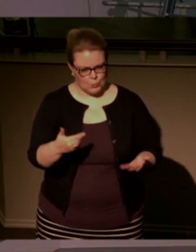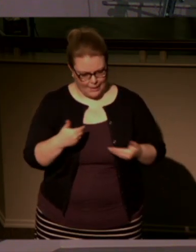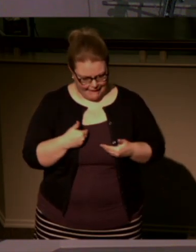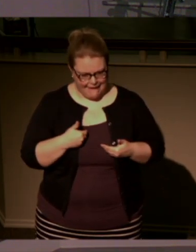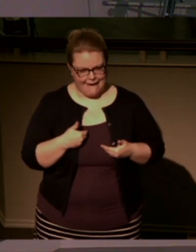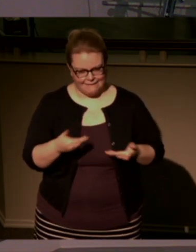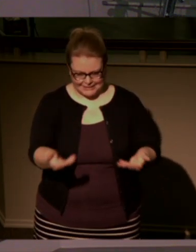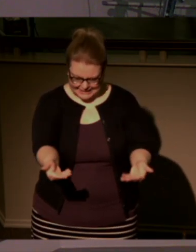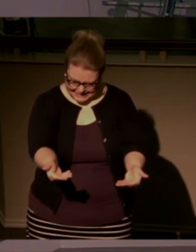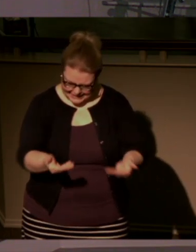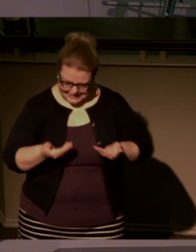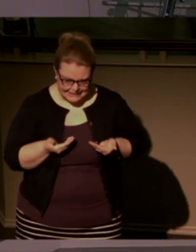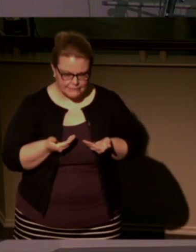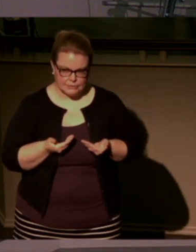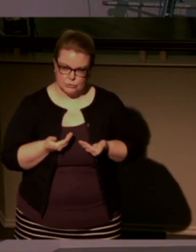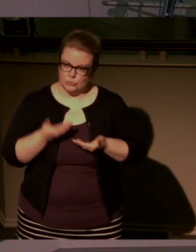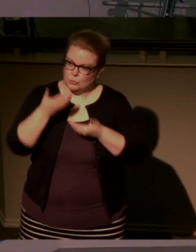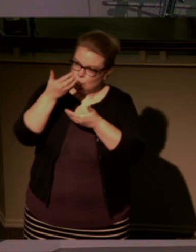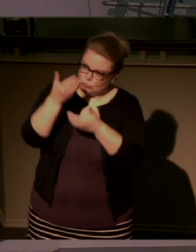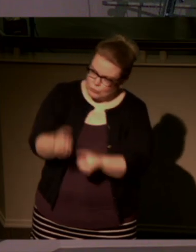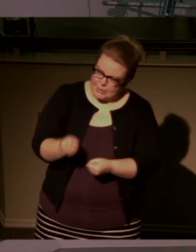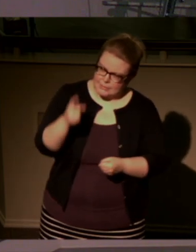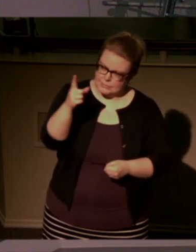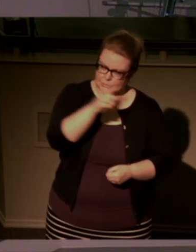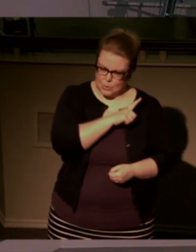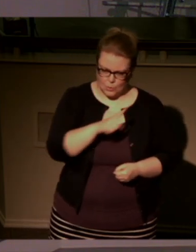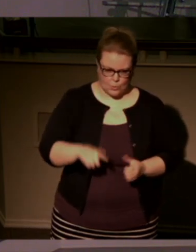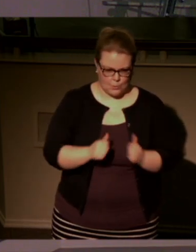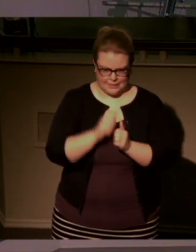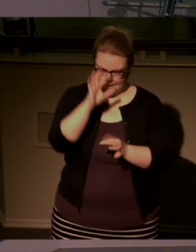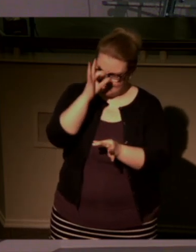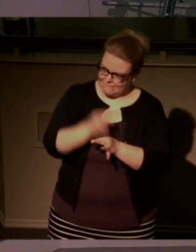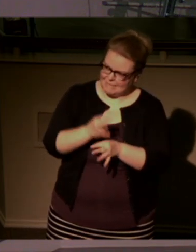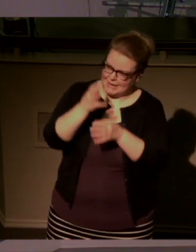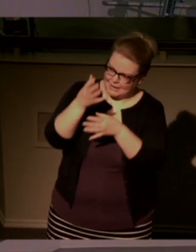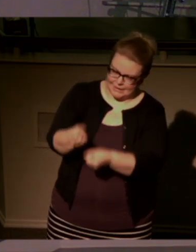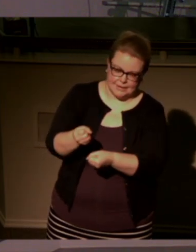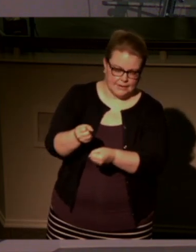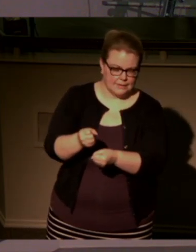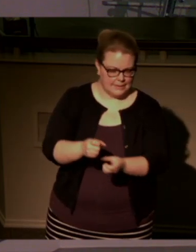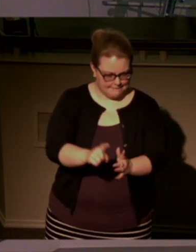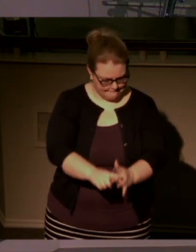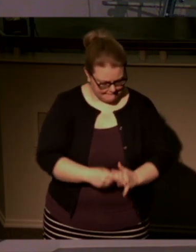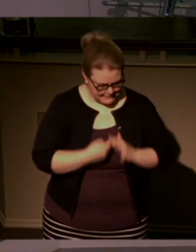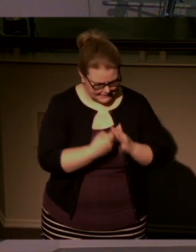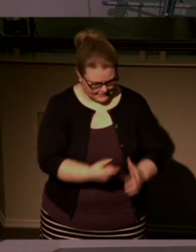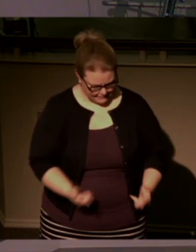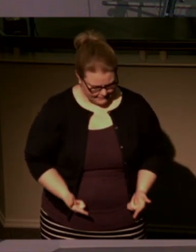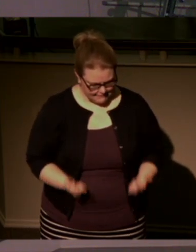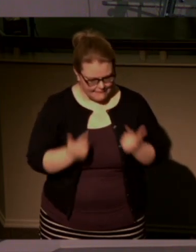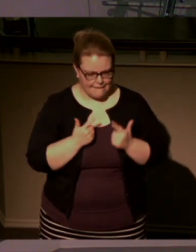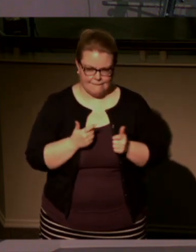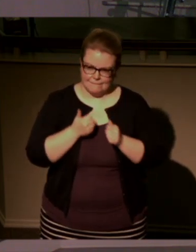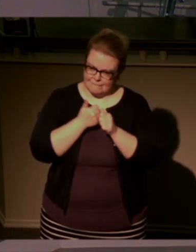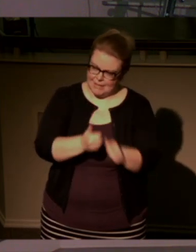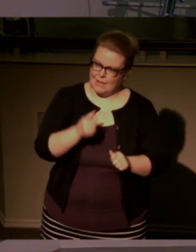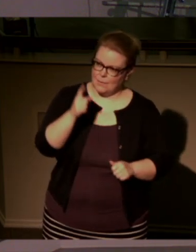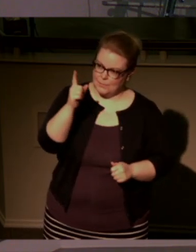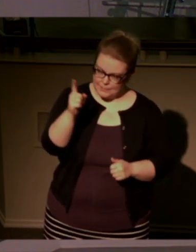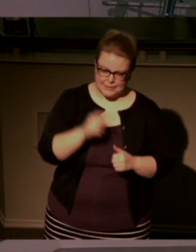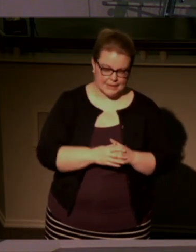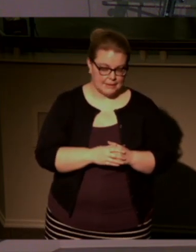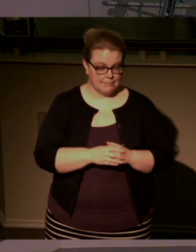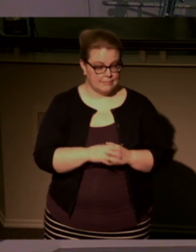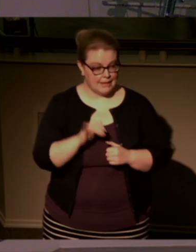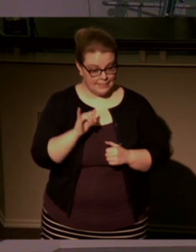invitation to trust the Lord in faith and to begin a life and a following after him. That